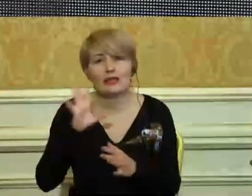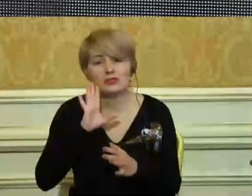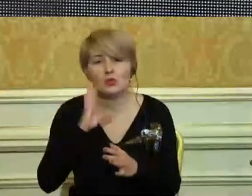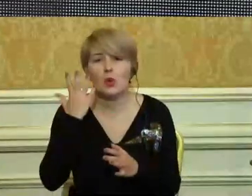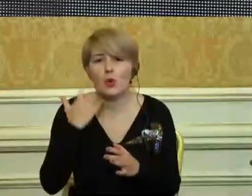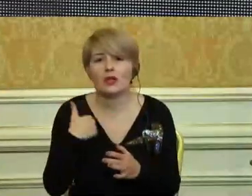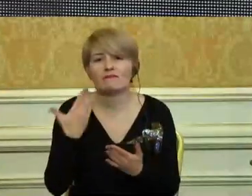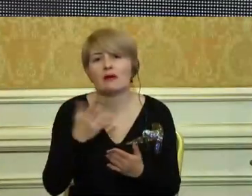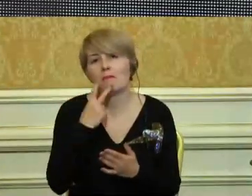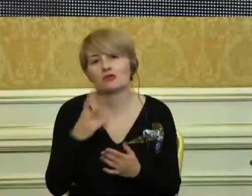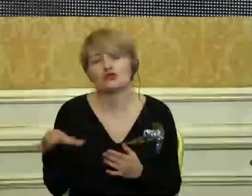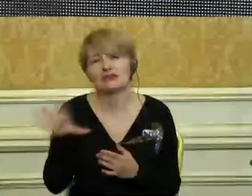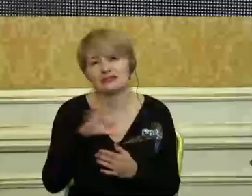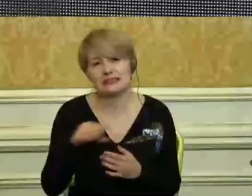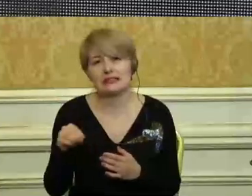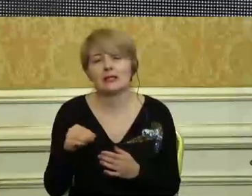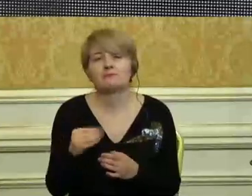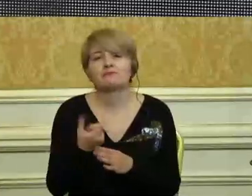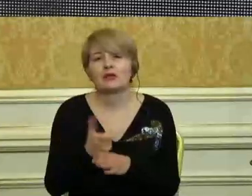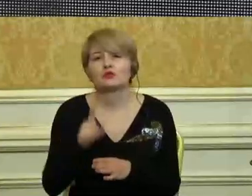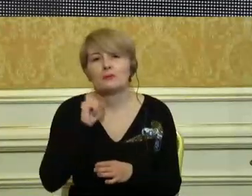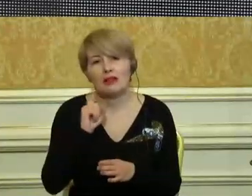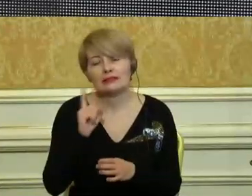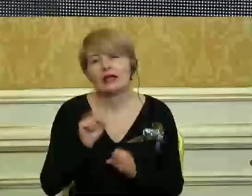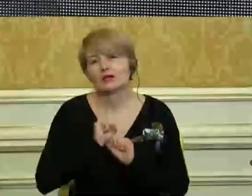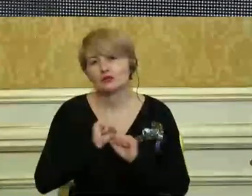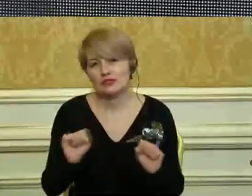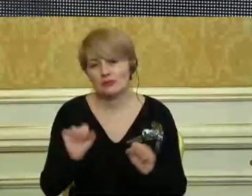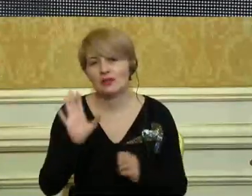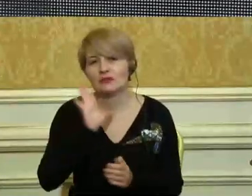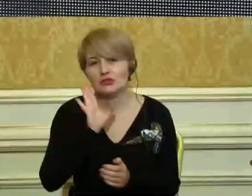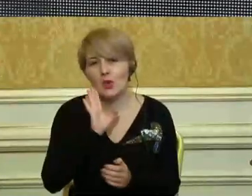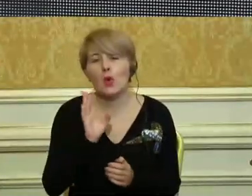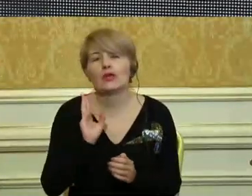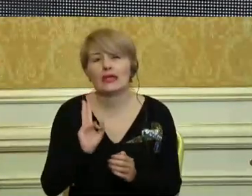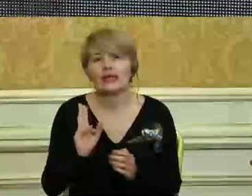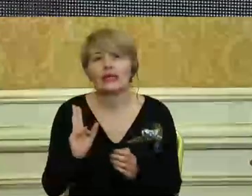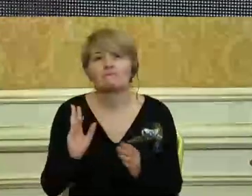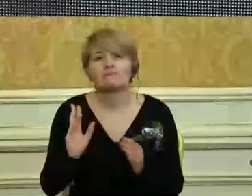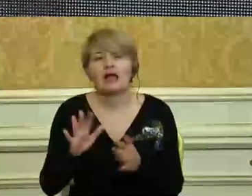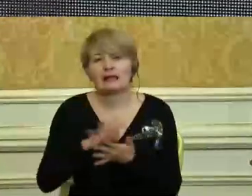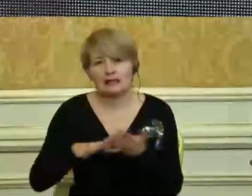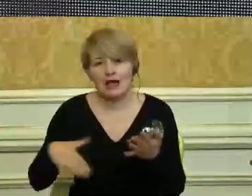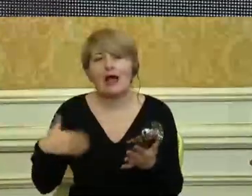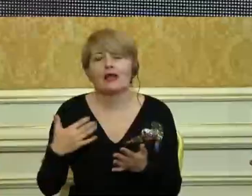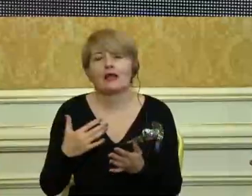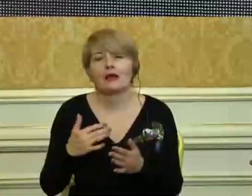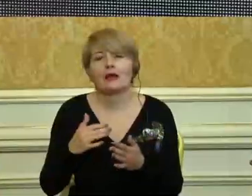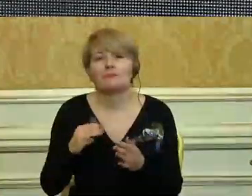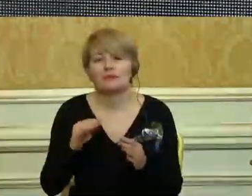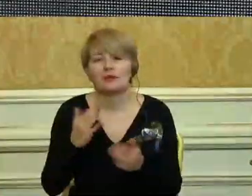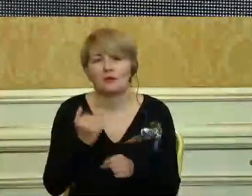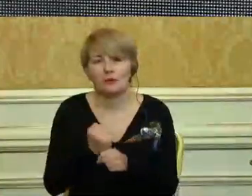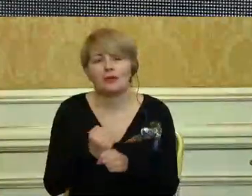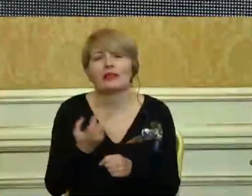women, very young women, I must say, shaping the course of their country's future. But today,